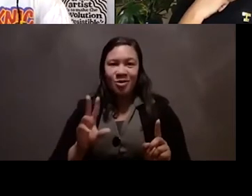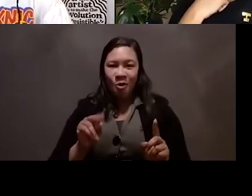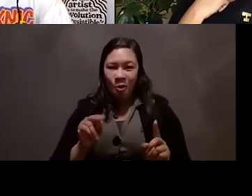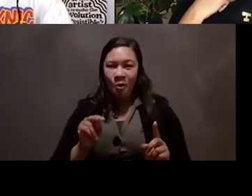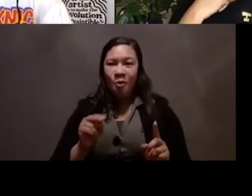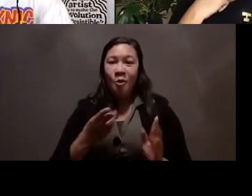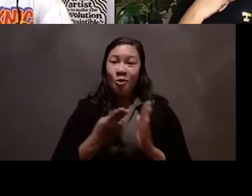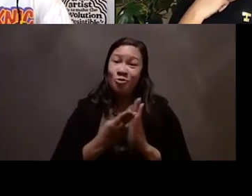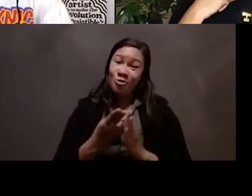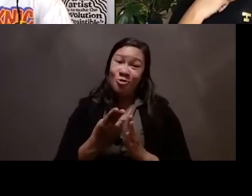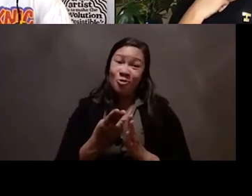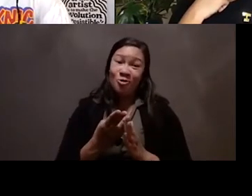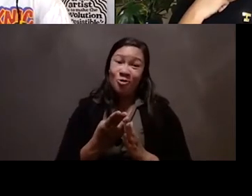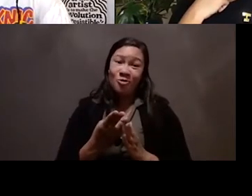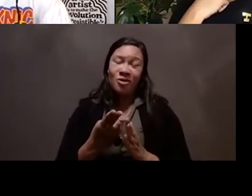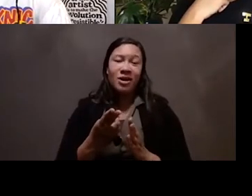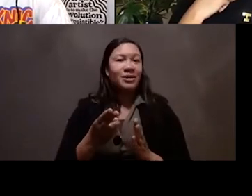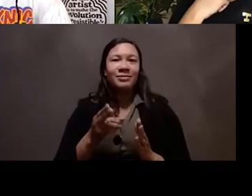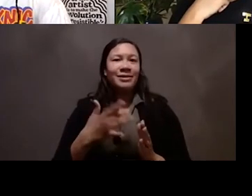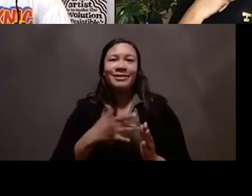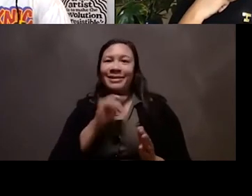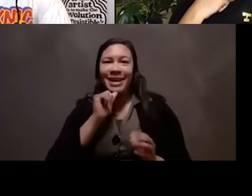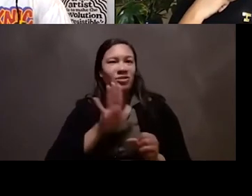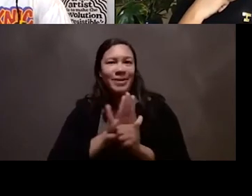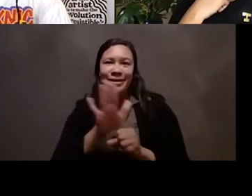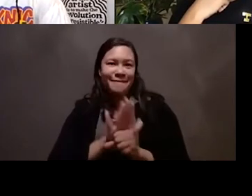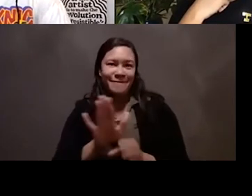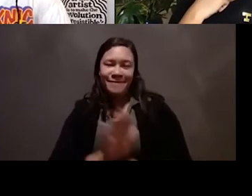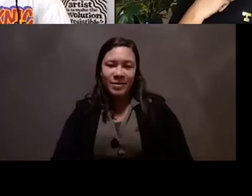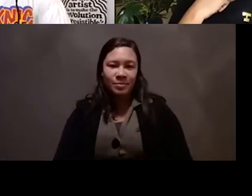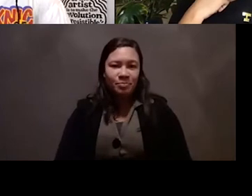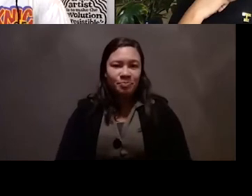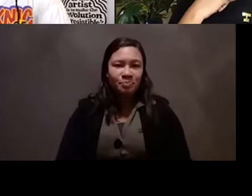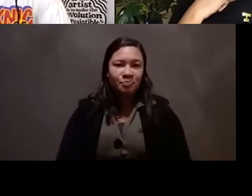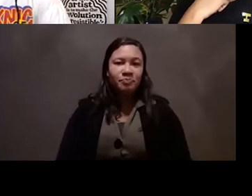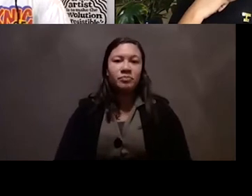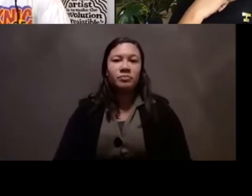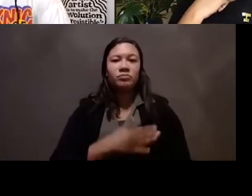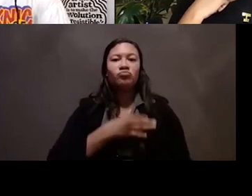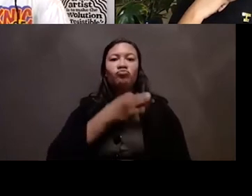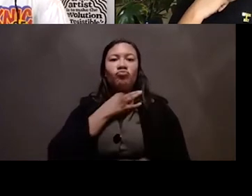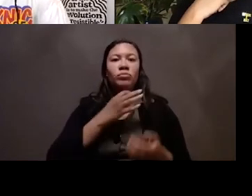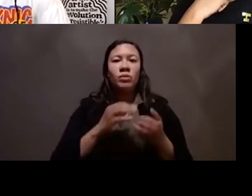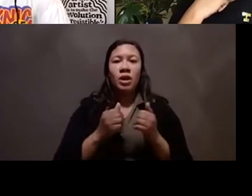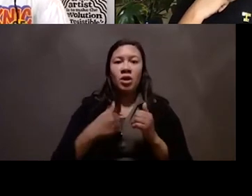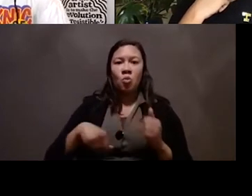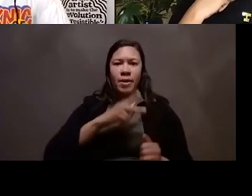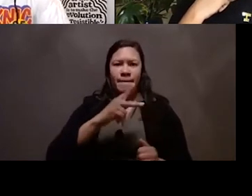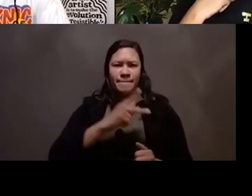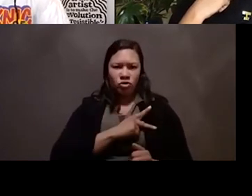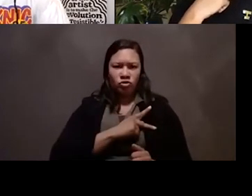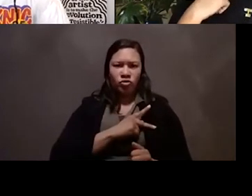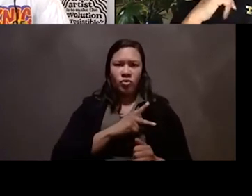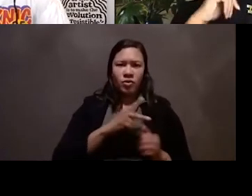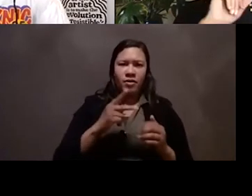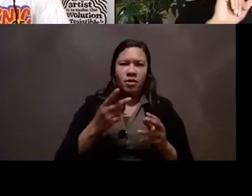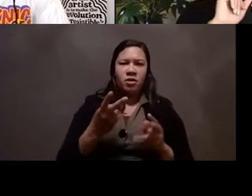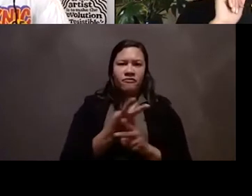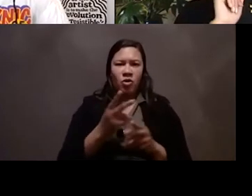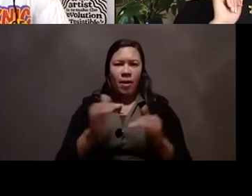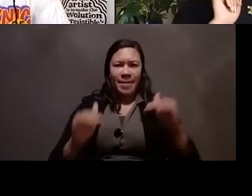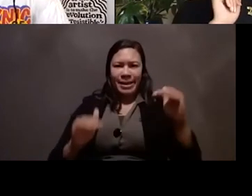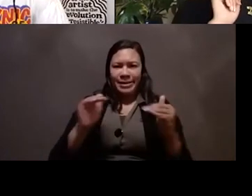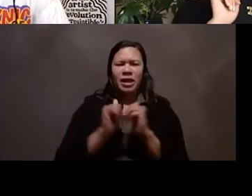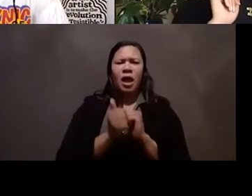is it's usually never enough. But I think I'm wondering how do we all toe that line personally, especially because so much of our